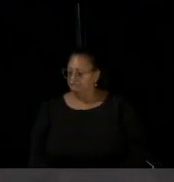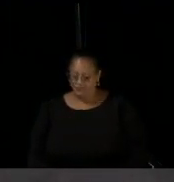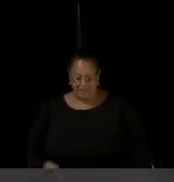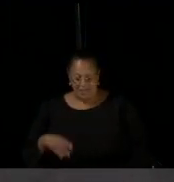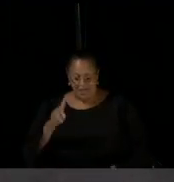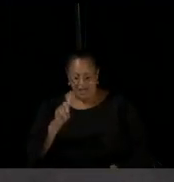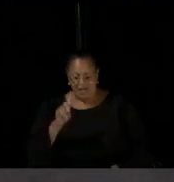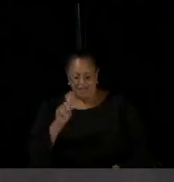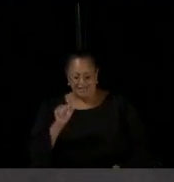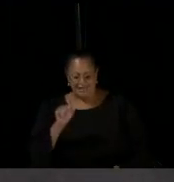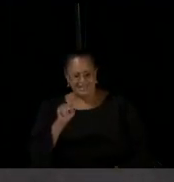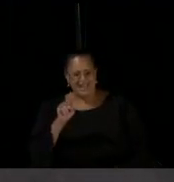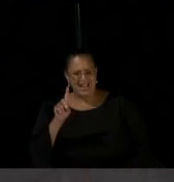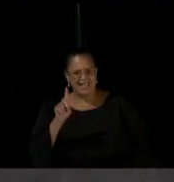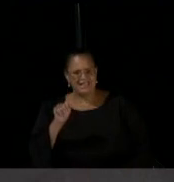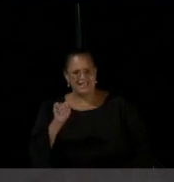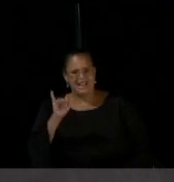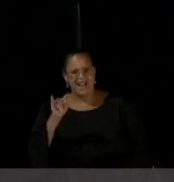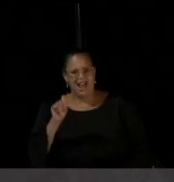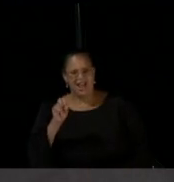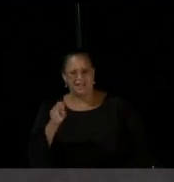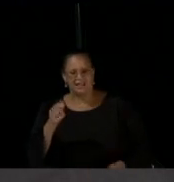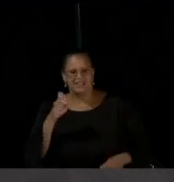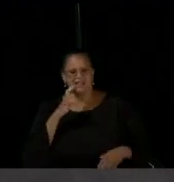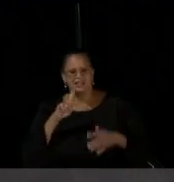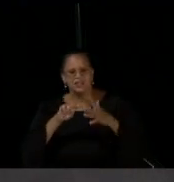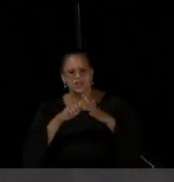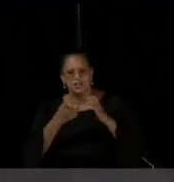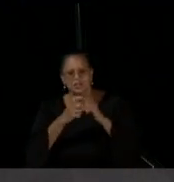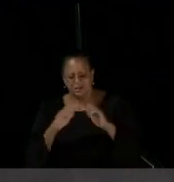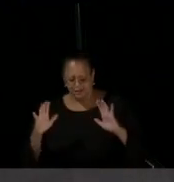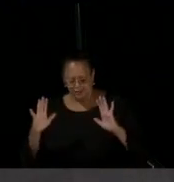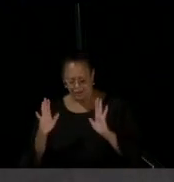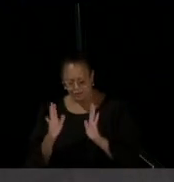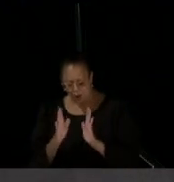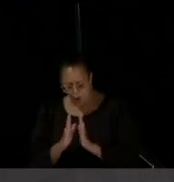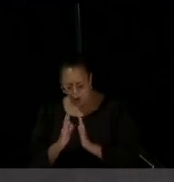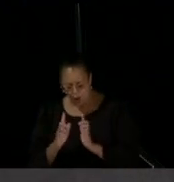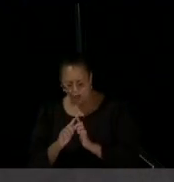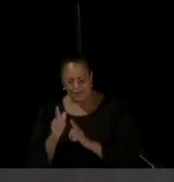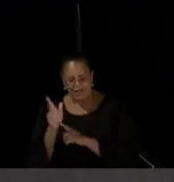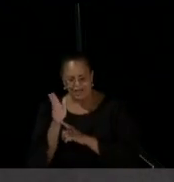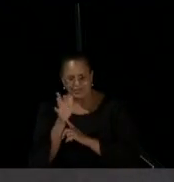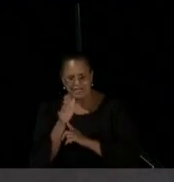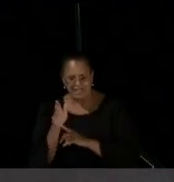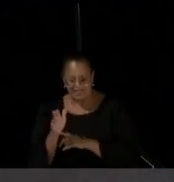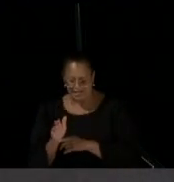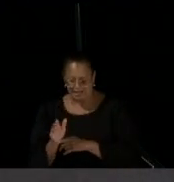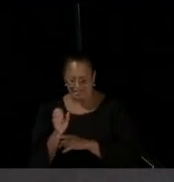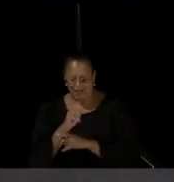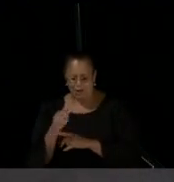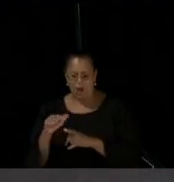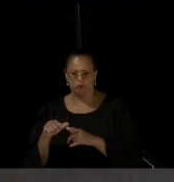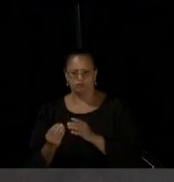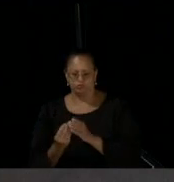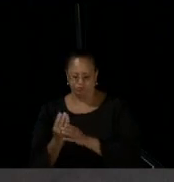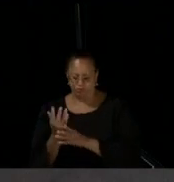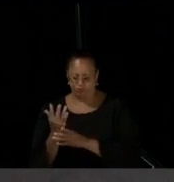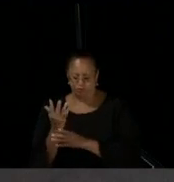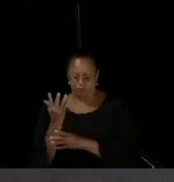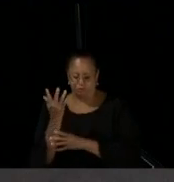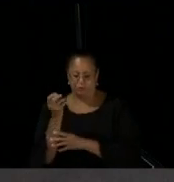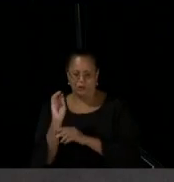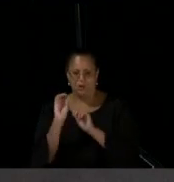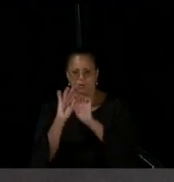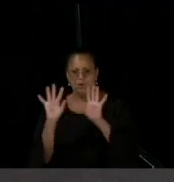The dandelion. It starts as a small rosette of leaves, then grows a long stem with a bright yellow